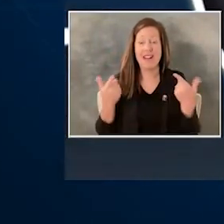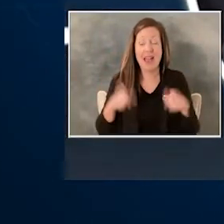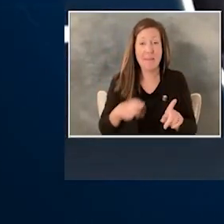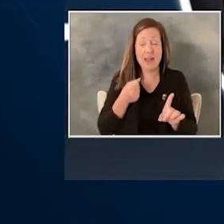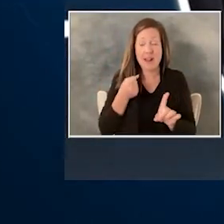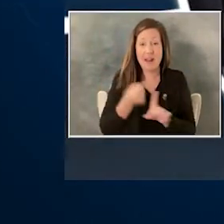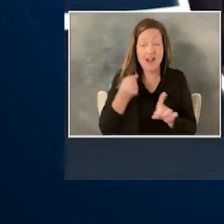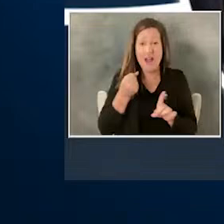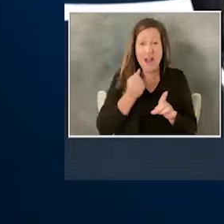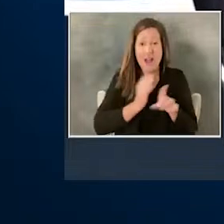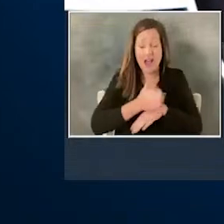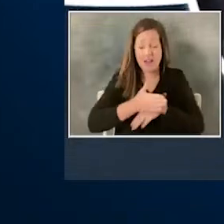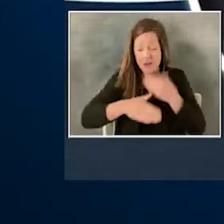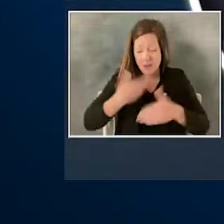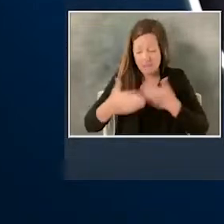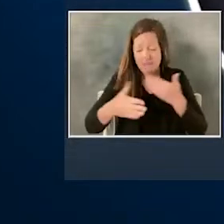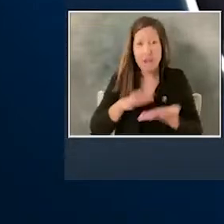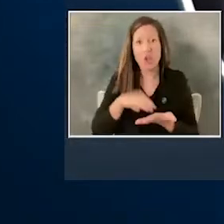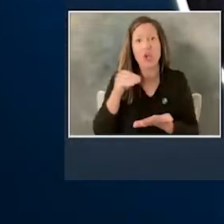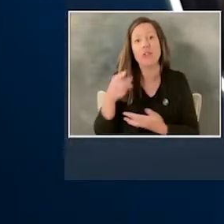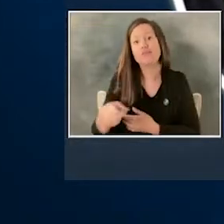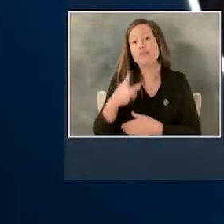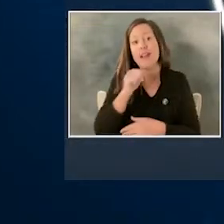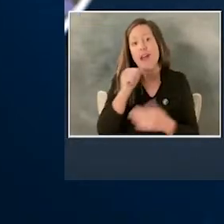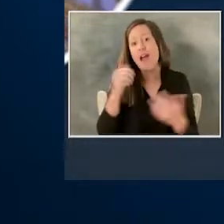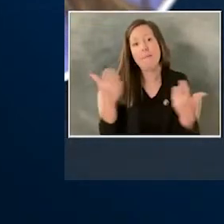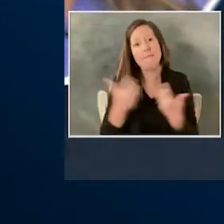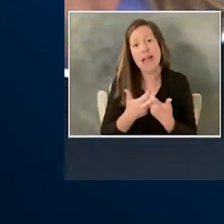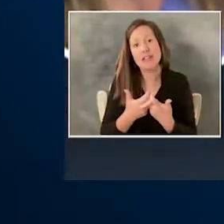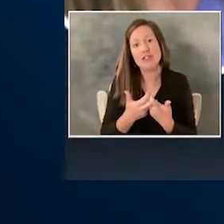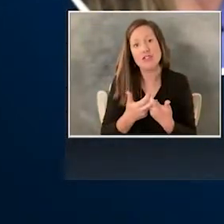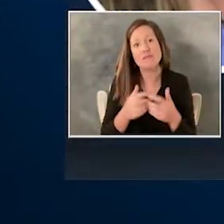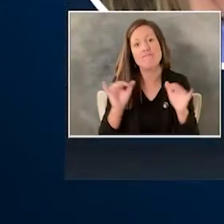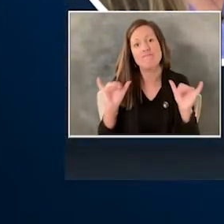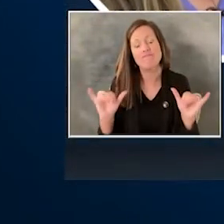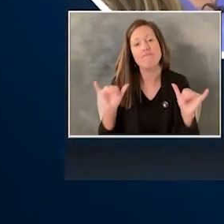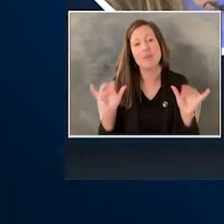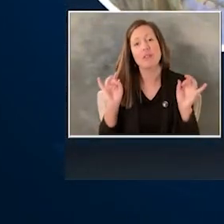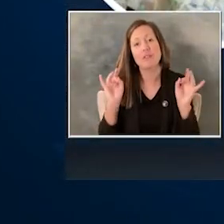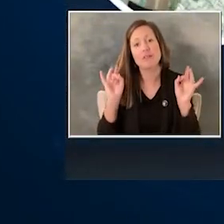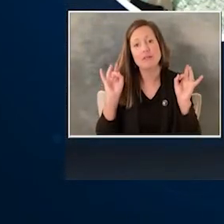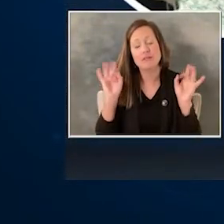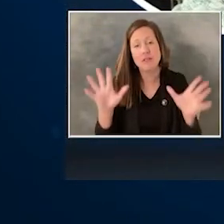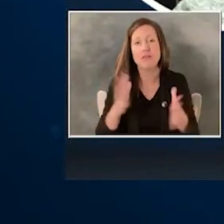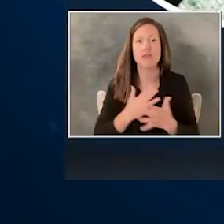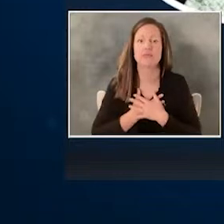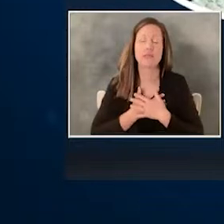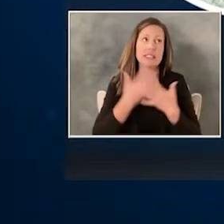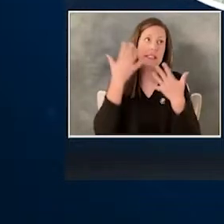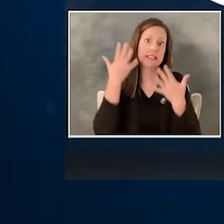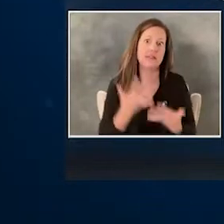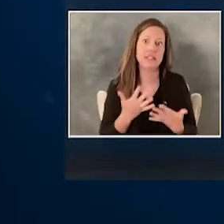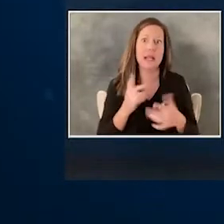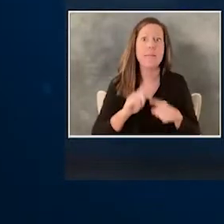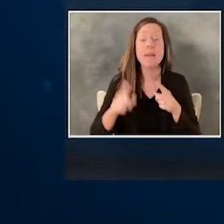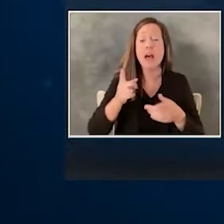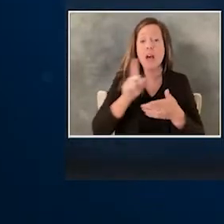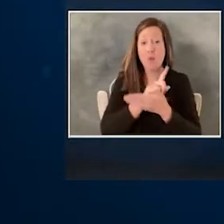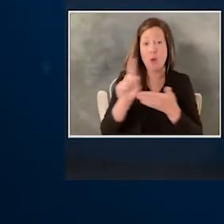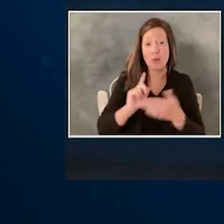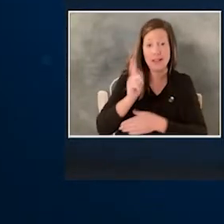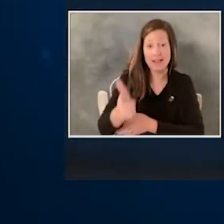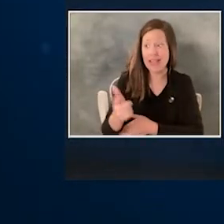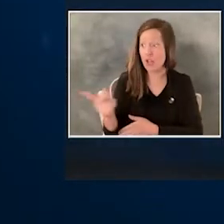that, they learned Susan was not a match. It was a gut punch, a big gut punch. But 1 week later, these best friends got